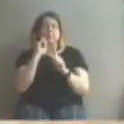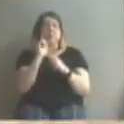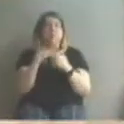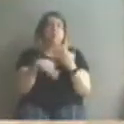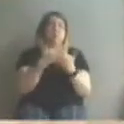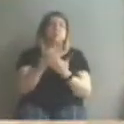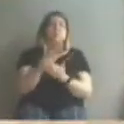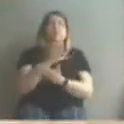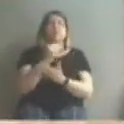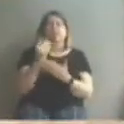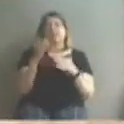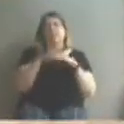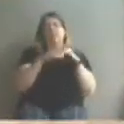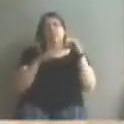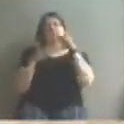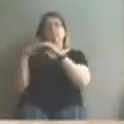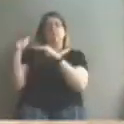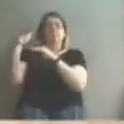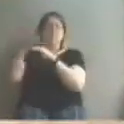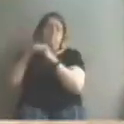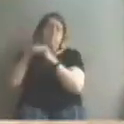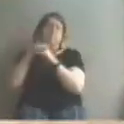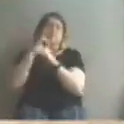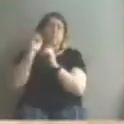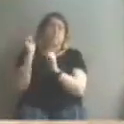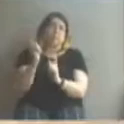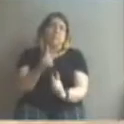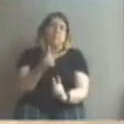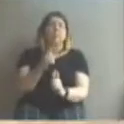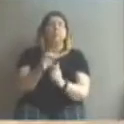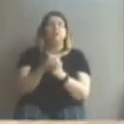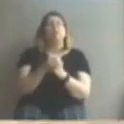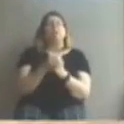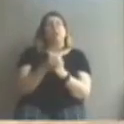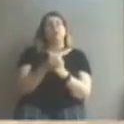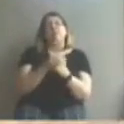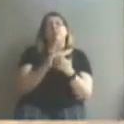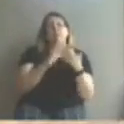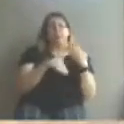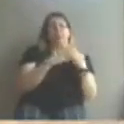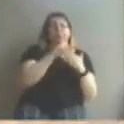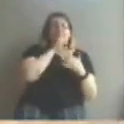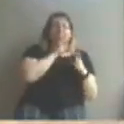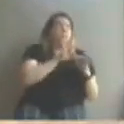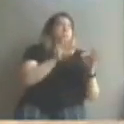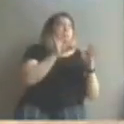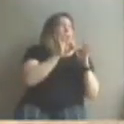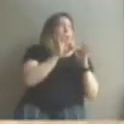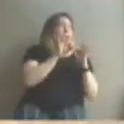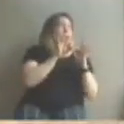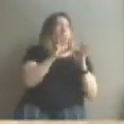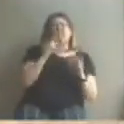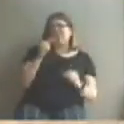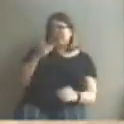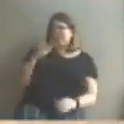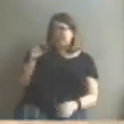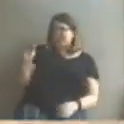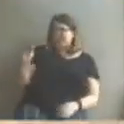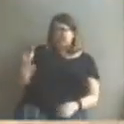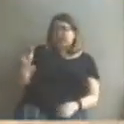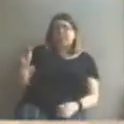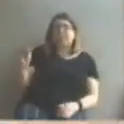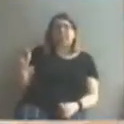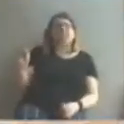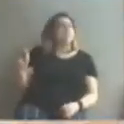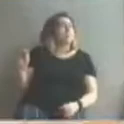them and the overlap, or what I call dovetailing in all of them, right? So they're all very important. And when you say them, what do you mean? I mean, so